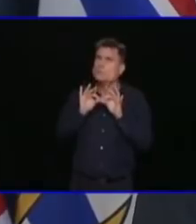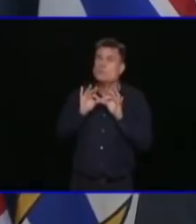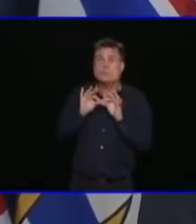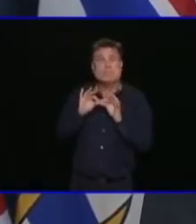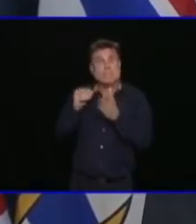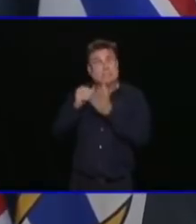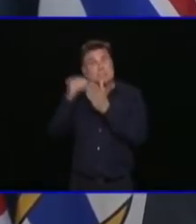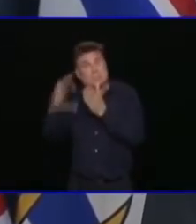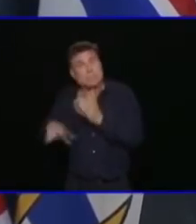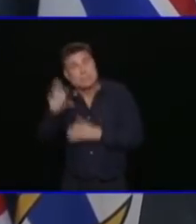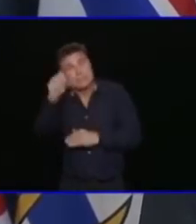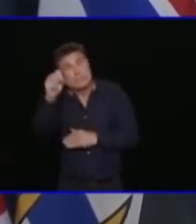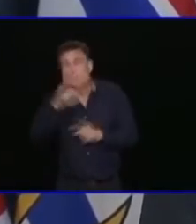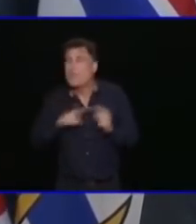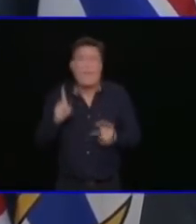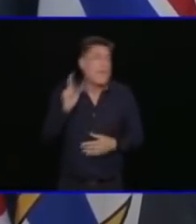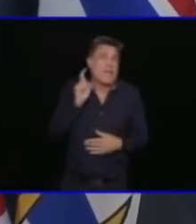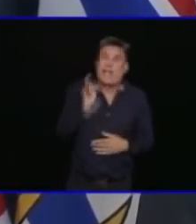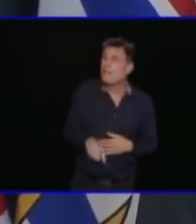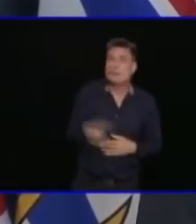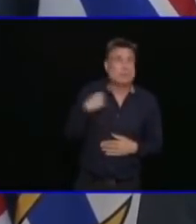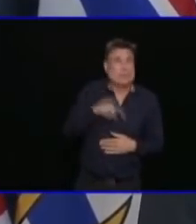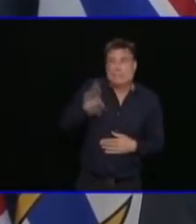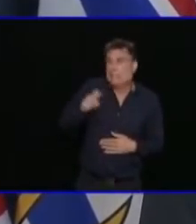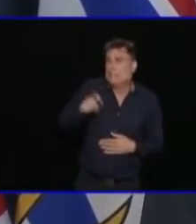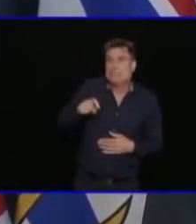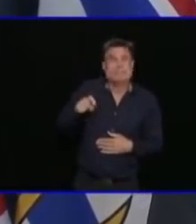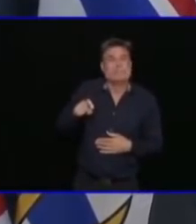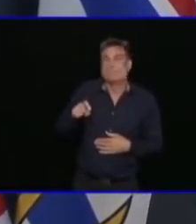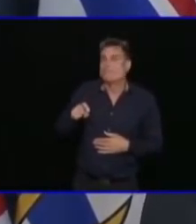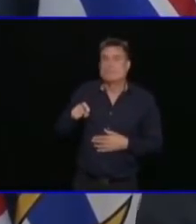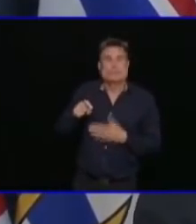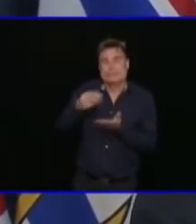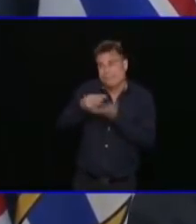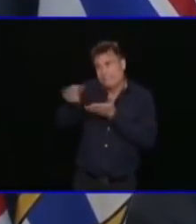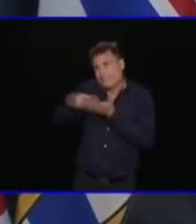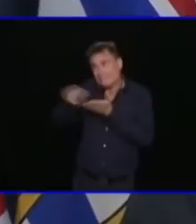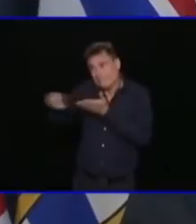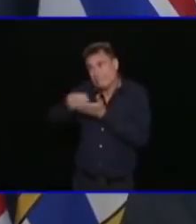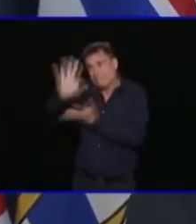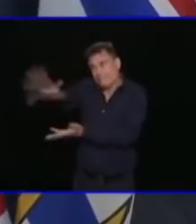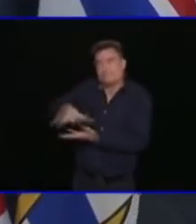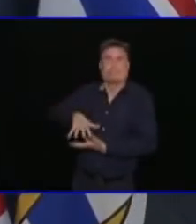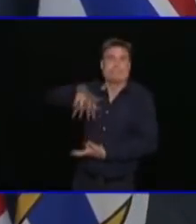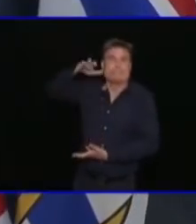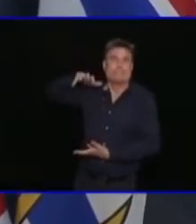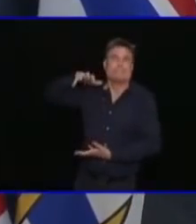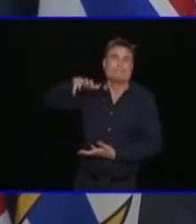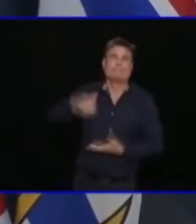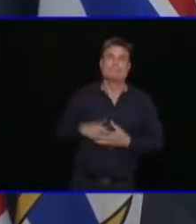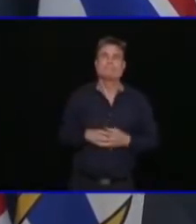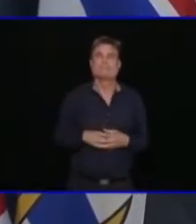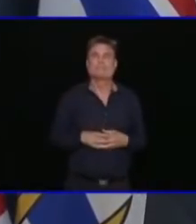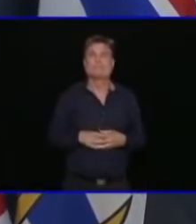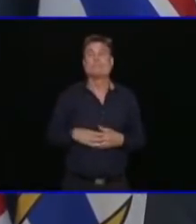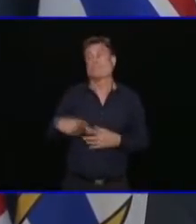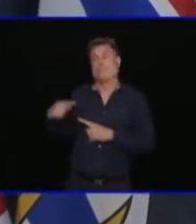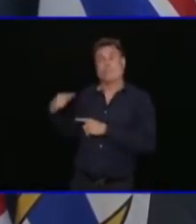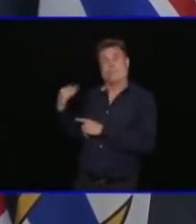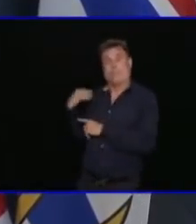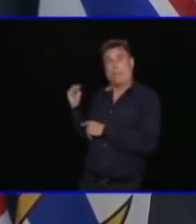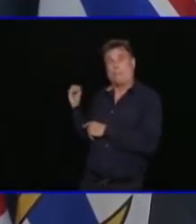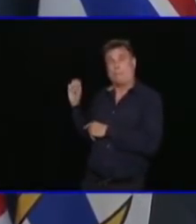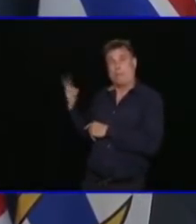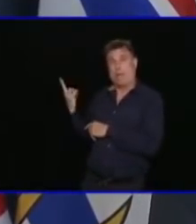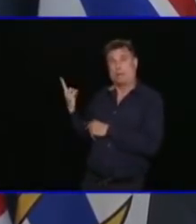need to continue to stockpile PPE. In March, when supply chains were disrupted and usage increased significantly, we filled the gap between